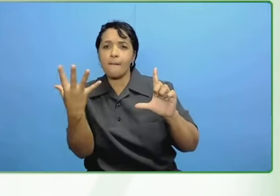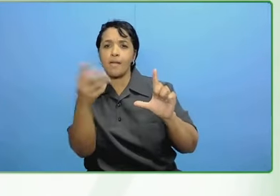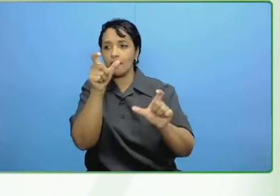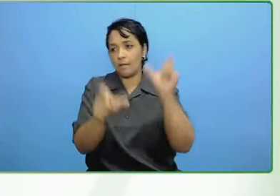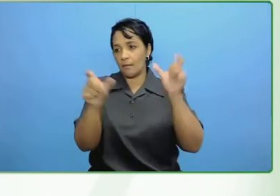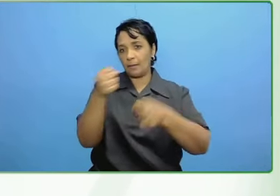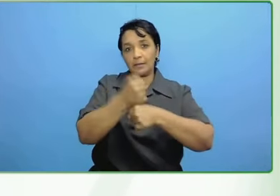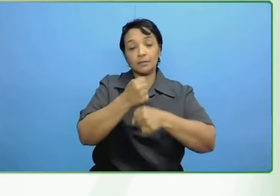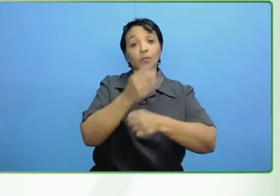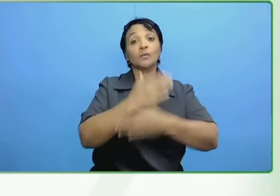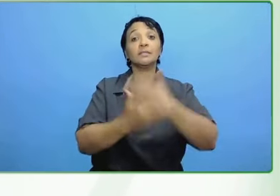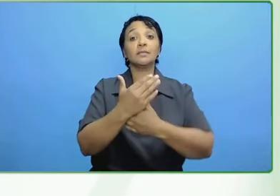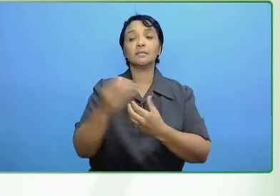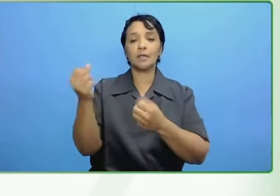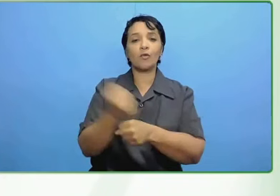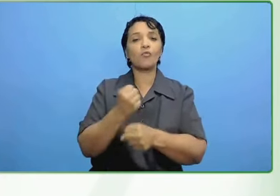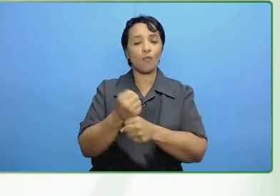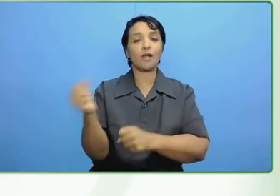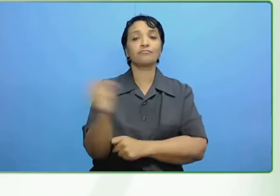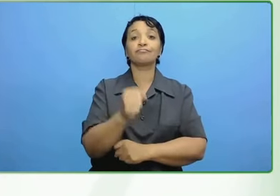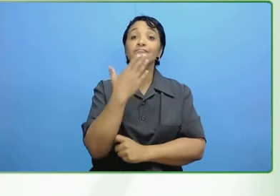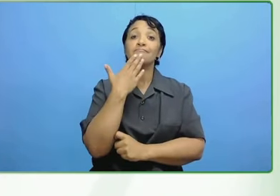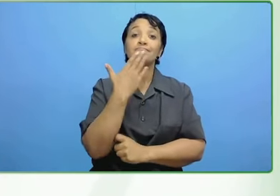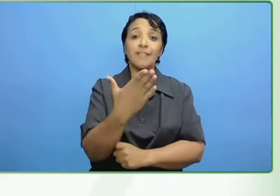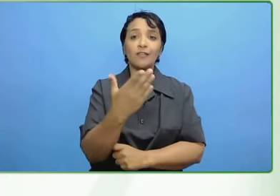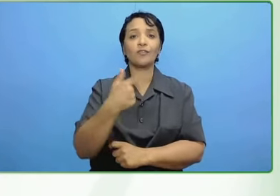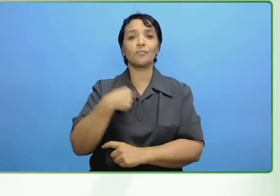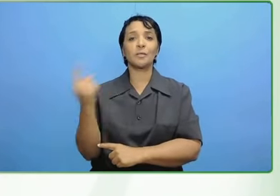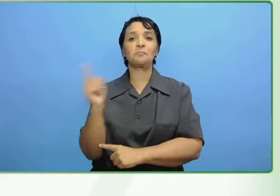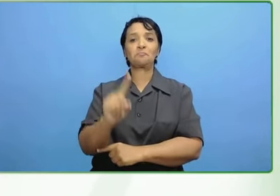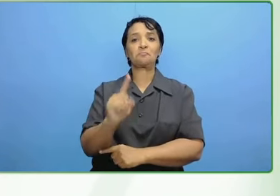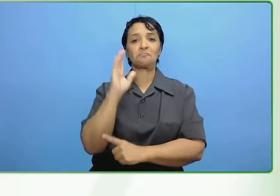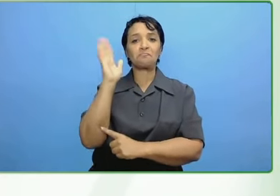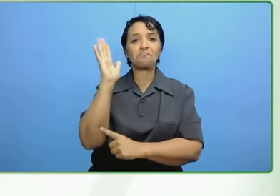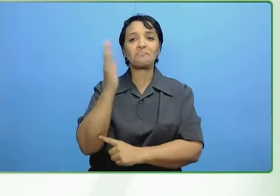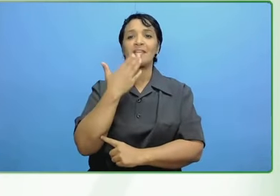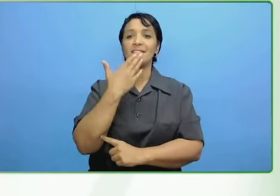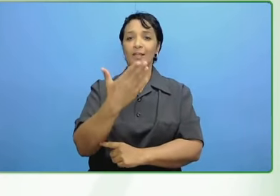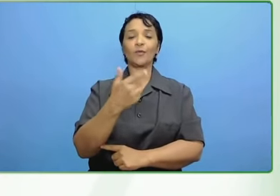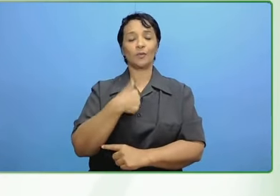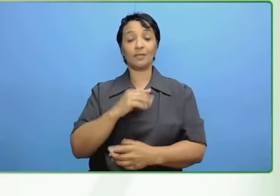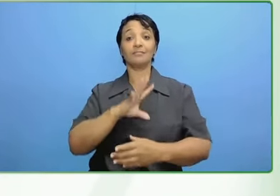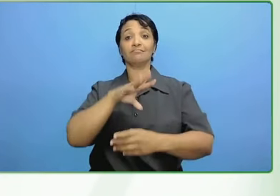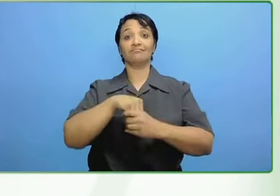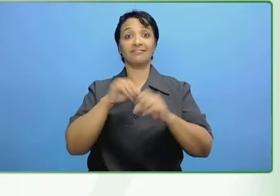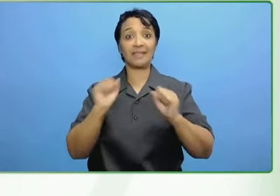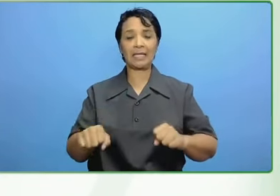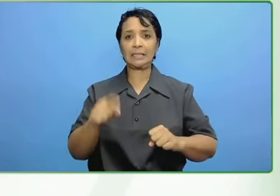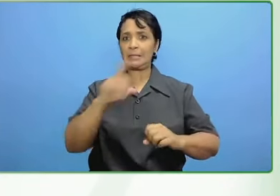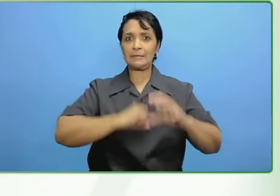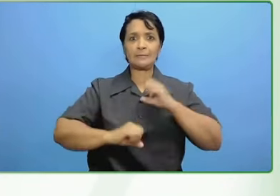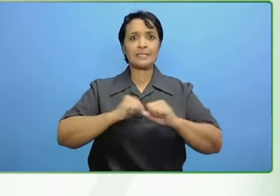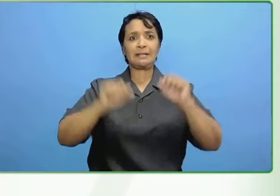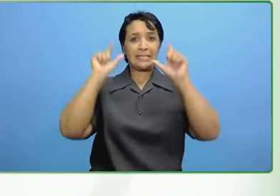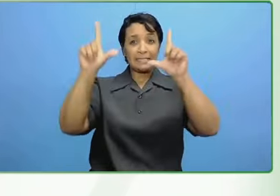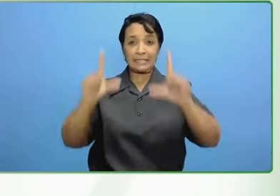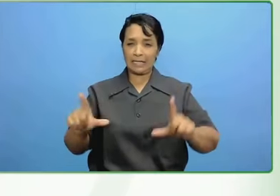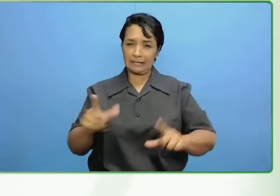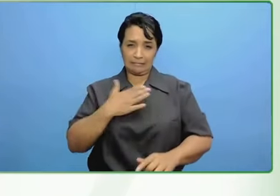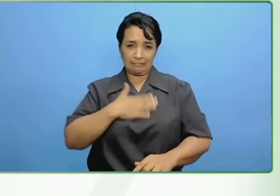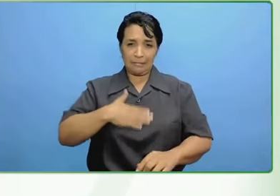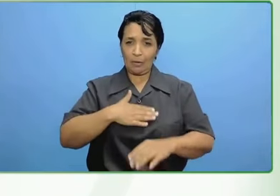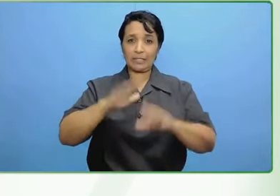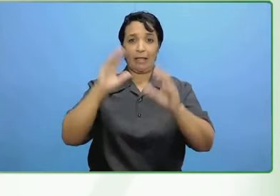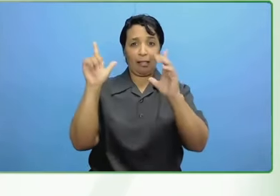Thank you all once again for the invitation, allowing me to participate. And if I frustrated you with the slides, I apologise. Thank